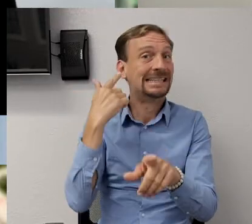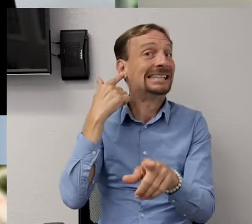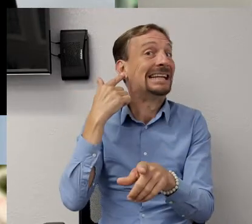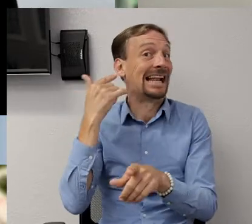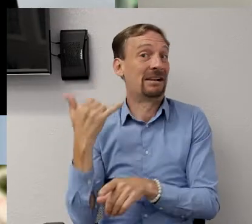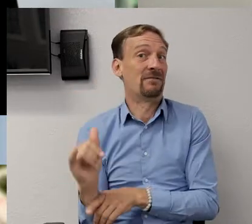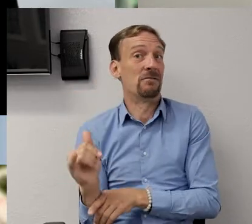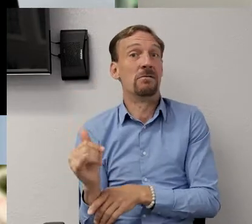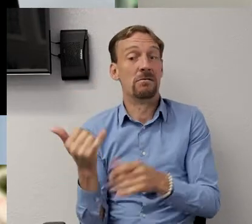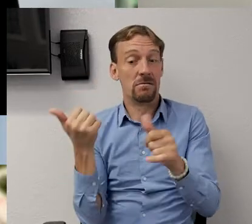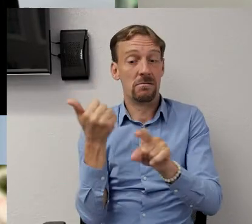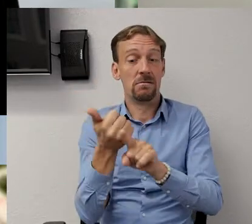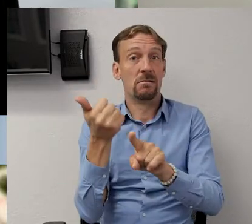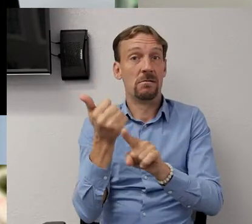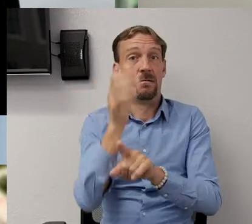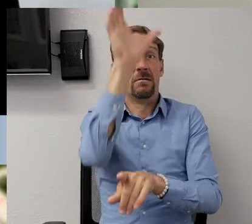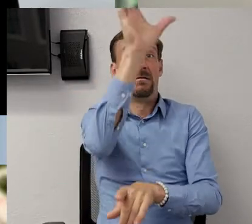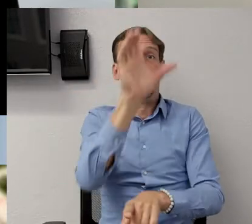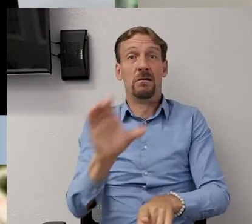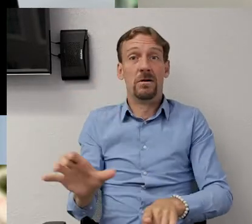has